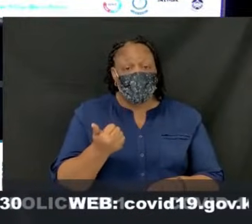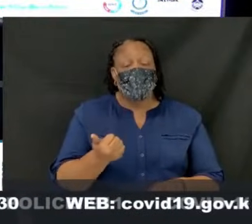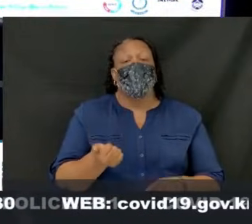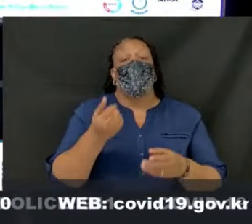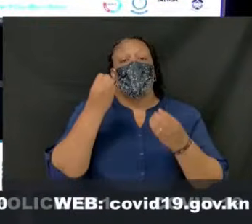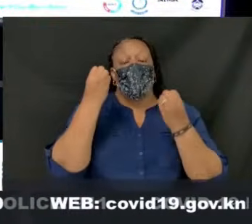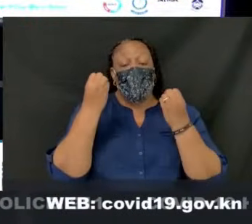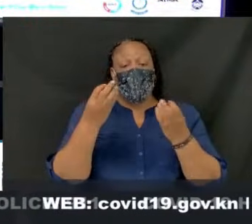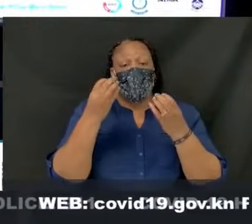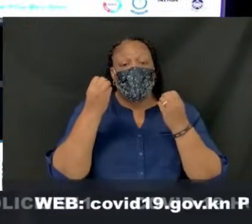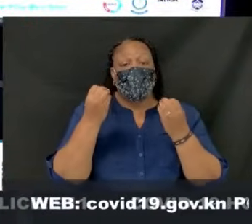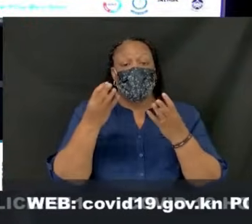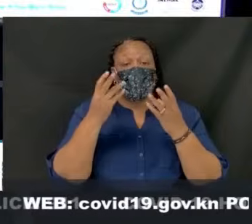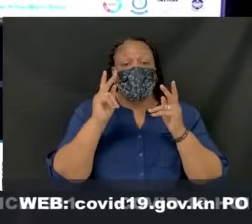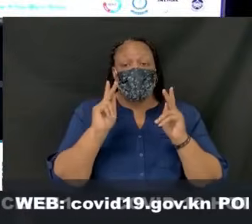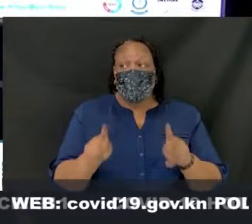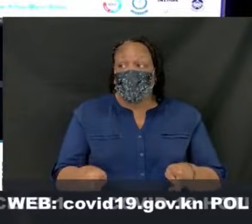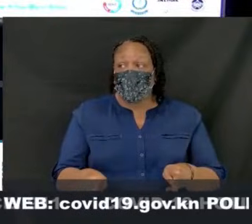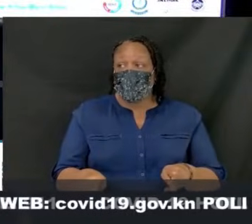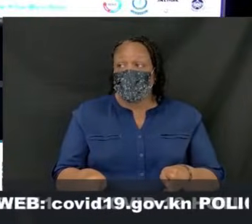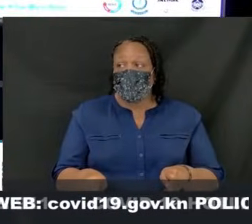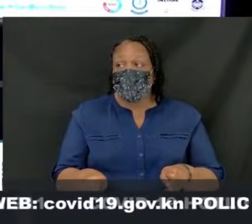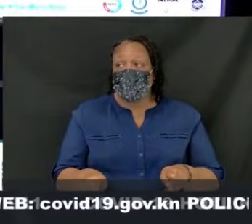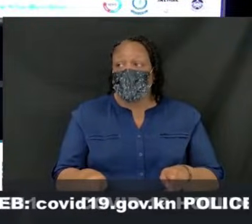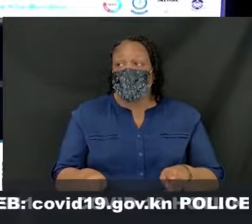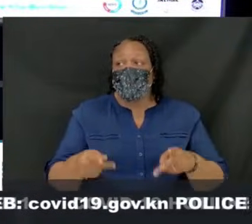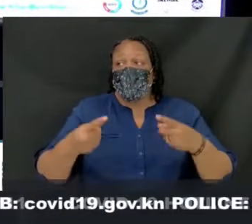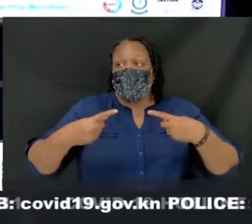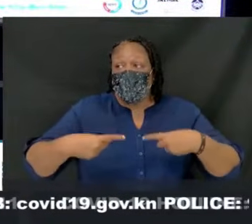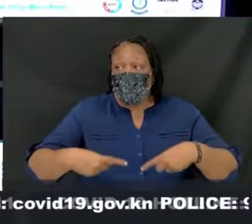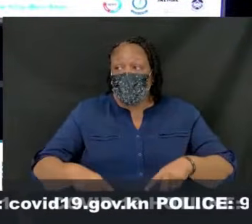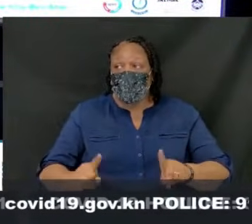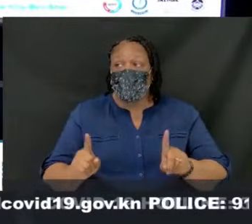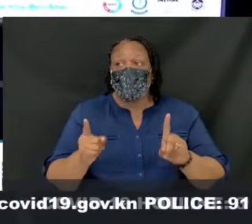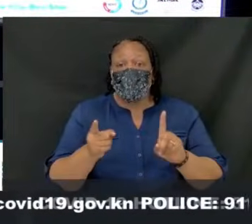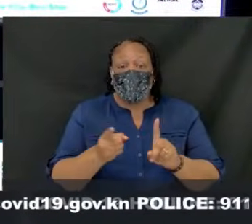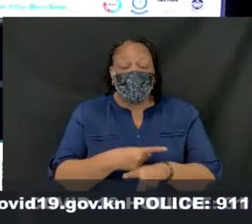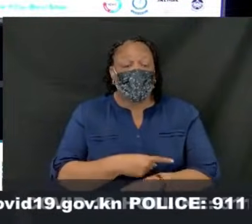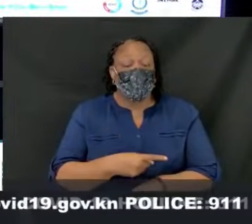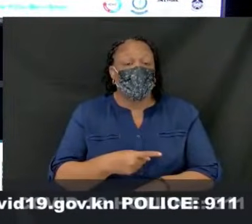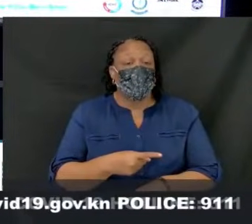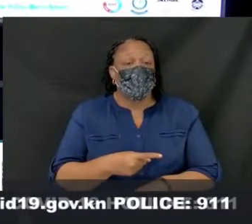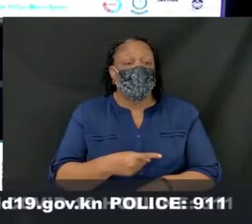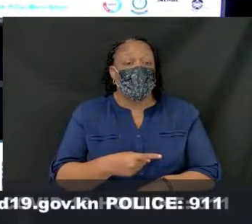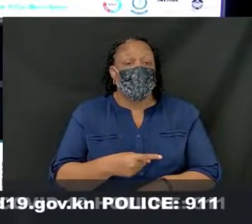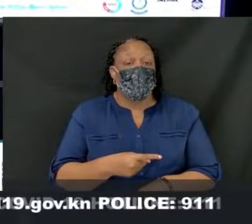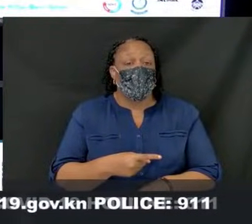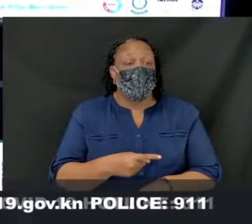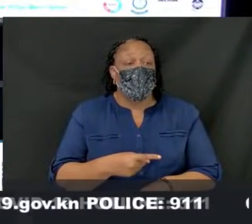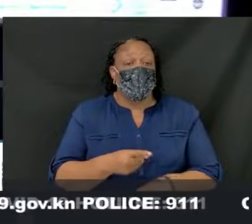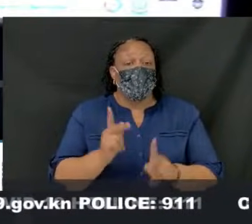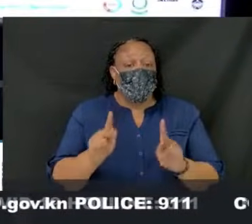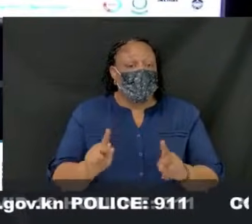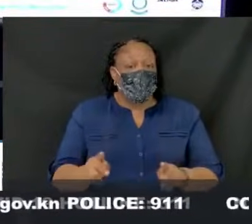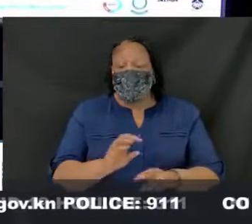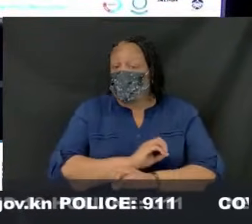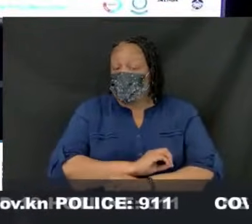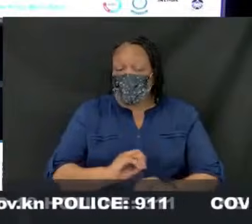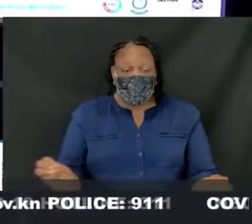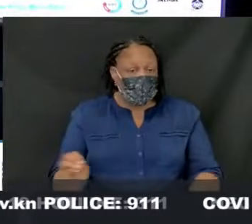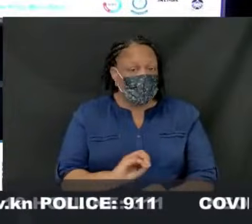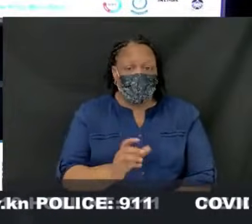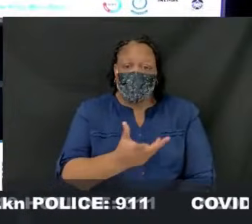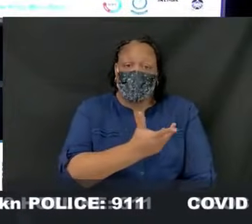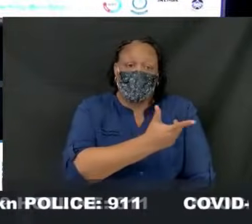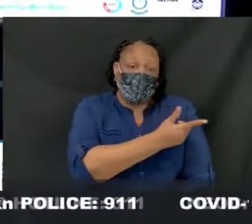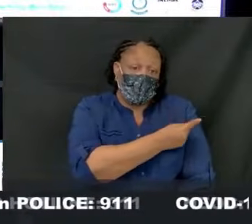don't think everybody should get a $150 ticket just so. It's important that we continue to educate, and if we speak to you once, then the second